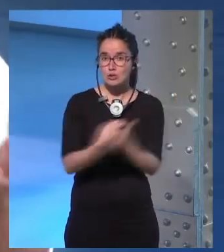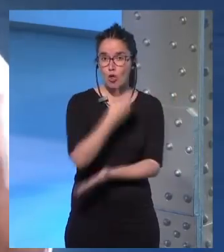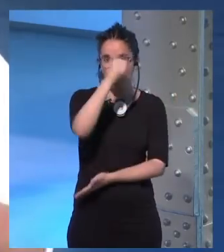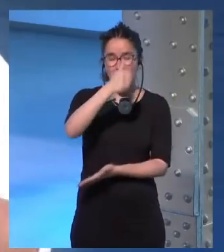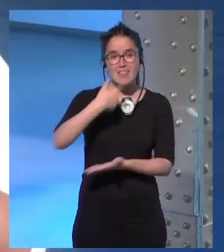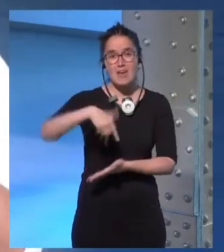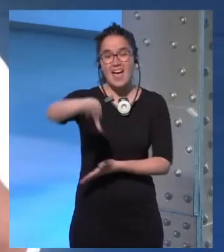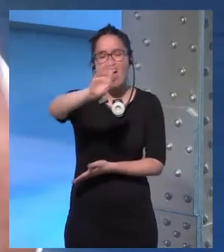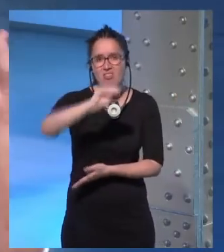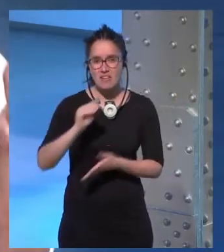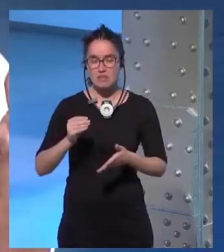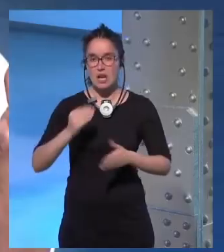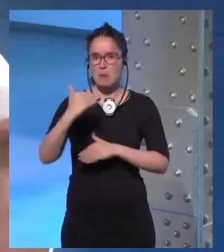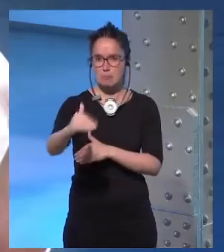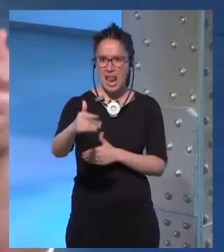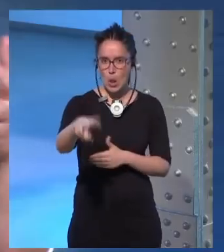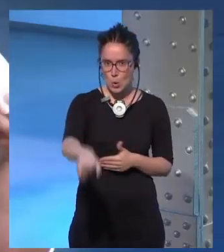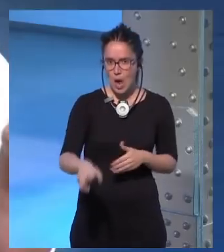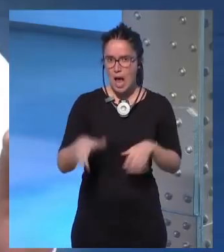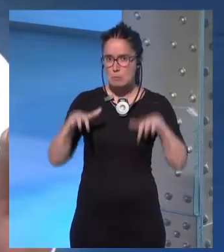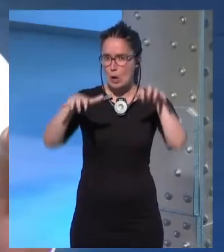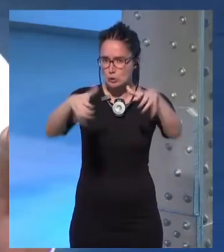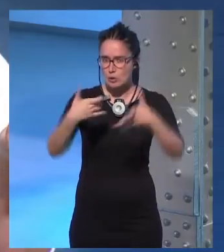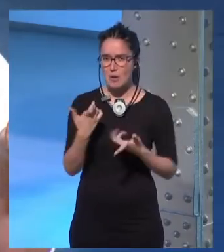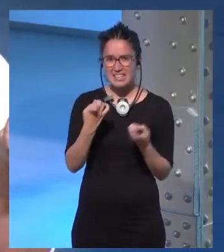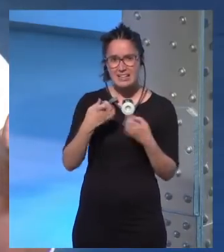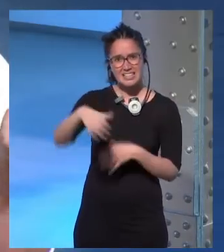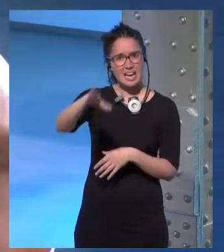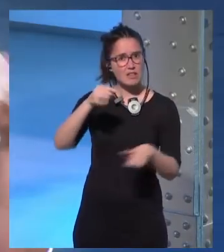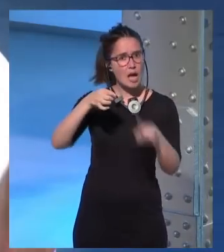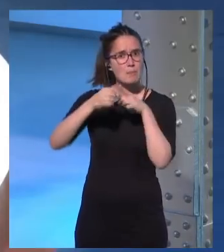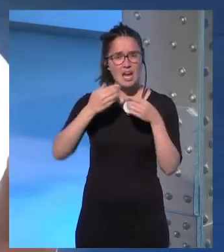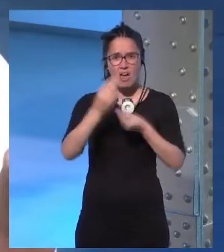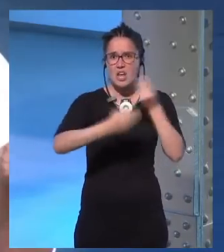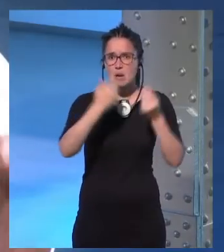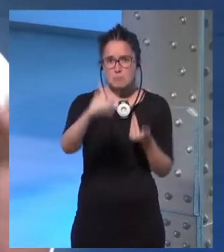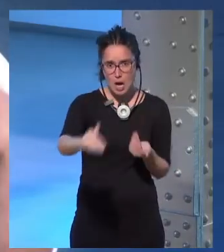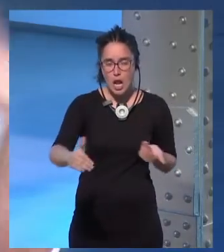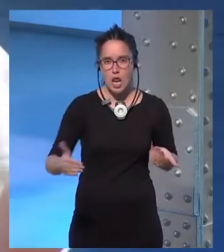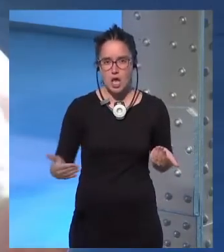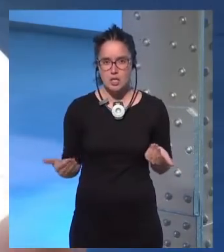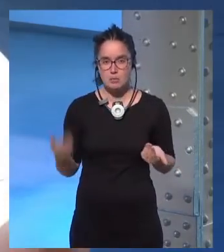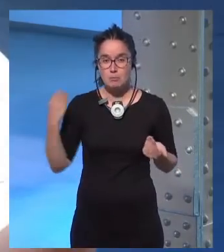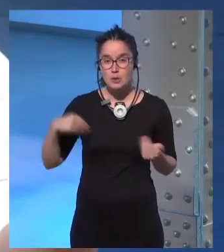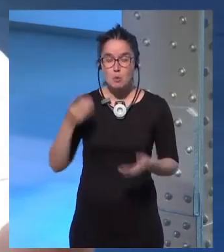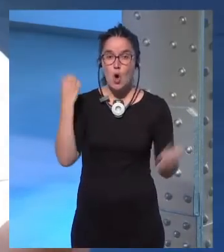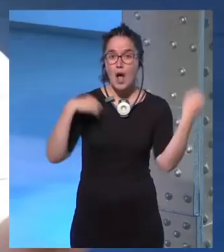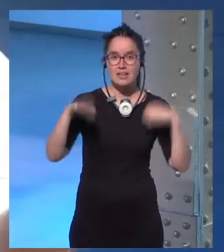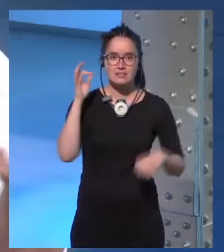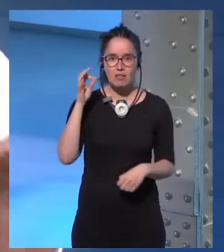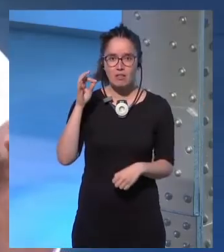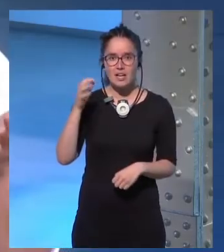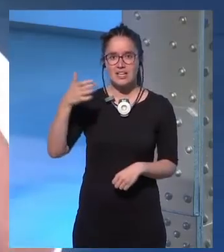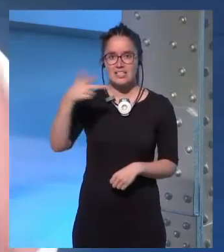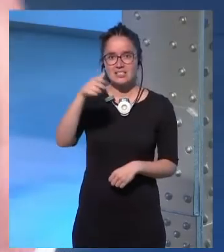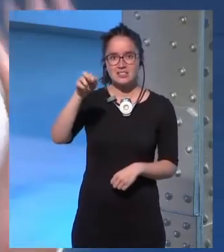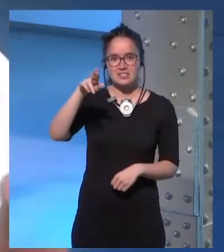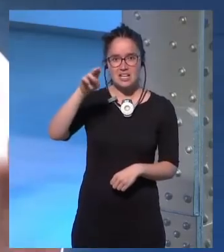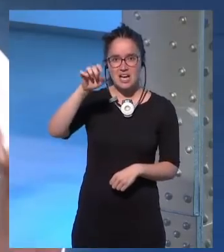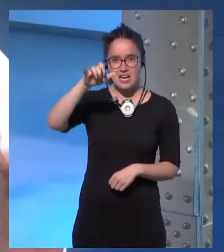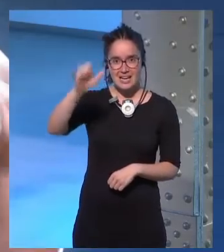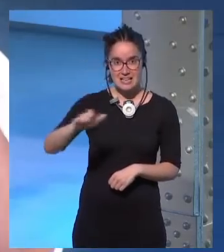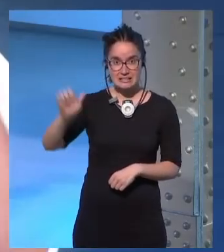is evil. And I would say, Charlize Theron was in a great movie called Monster about a woman who murders people and